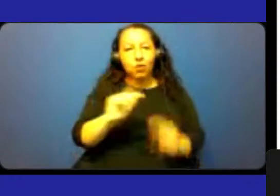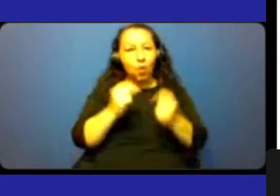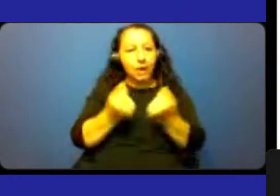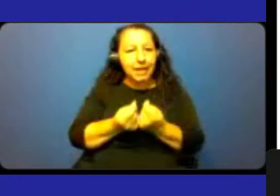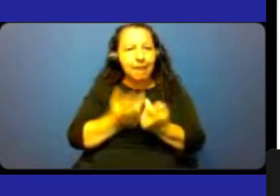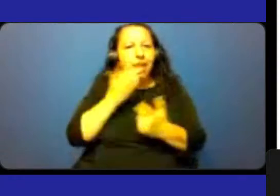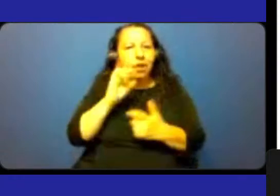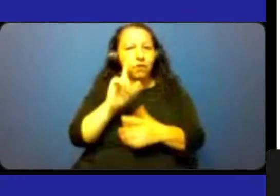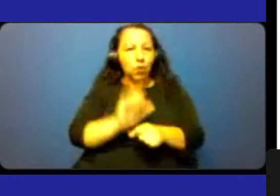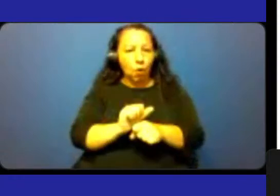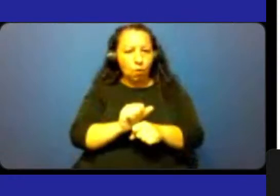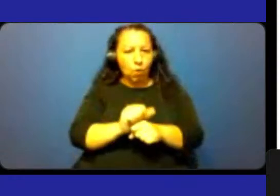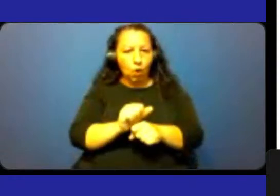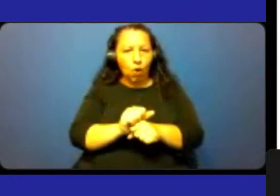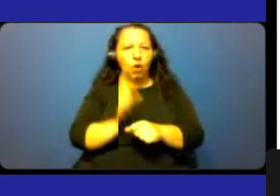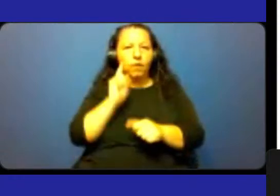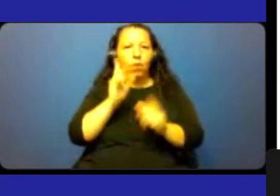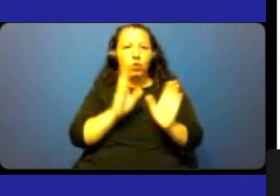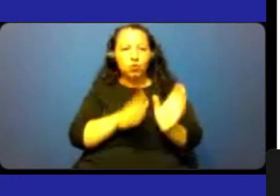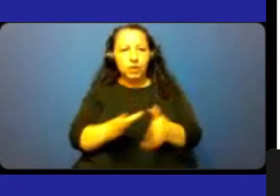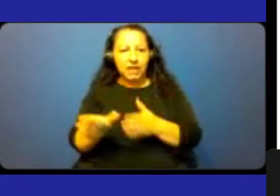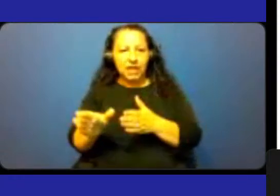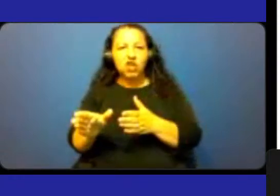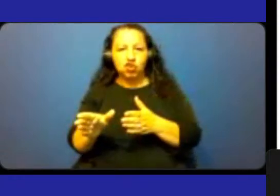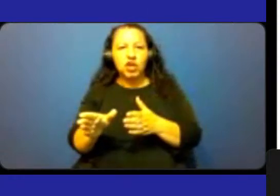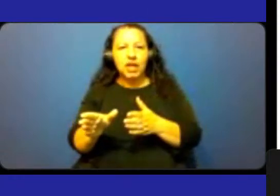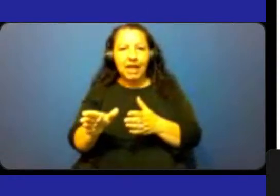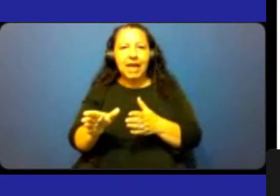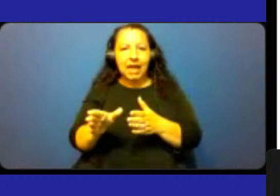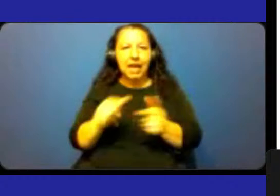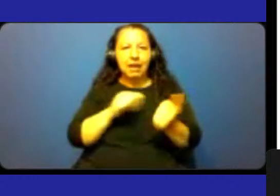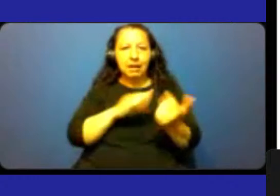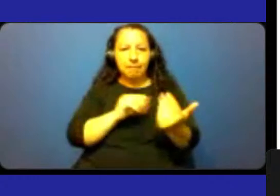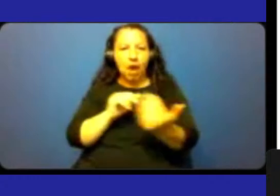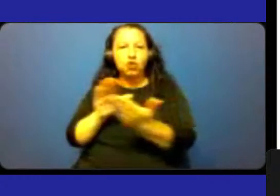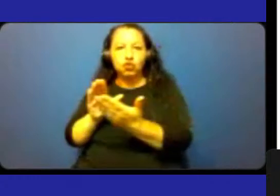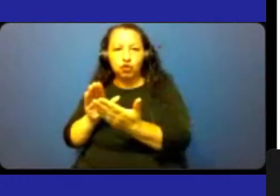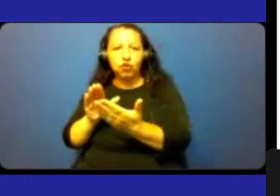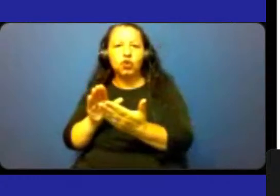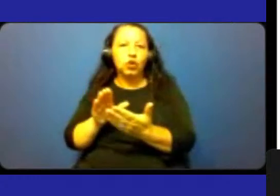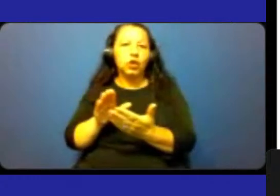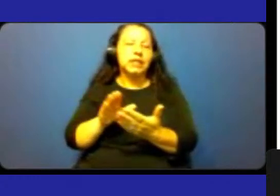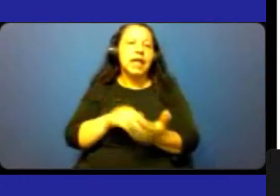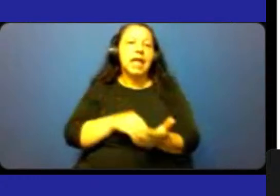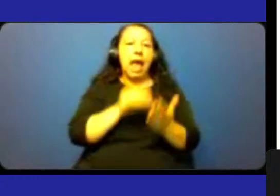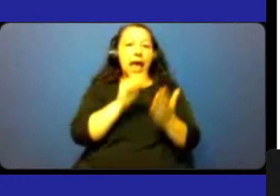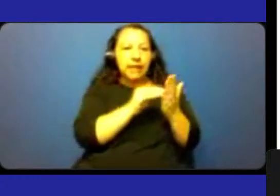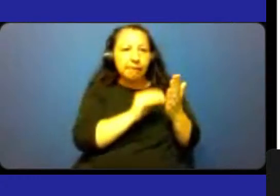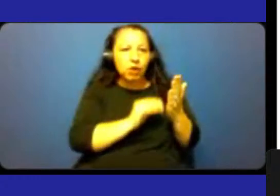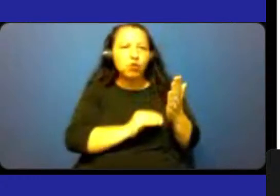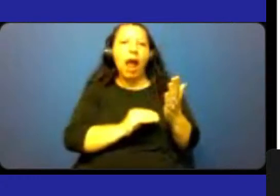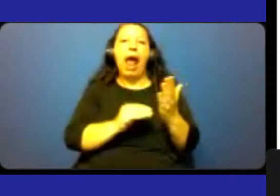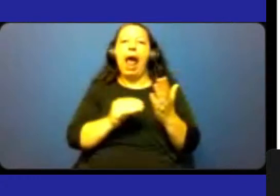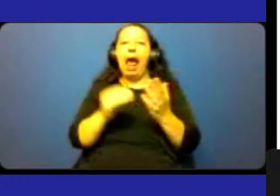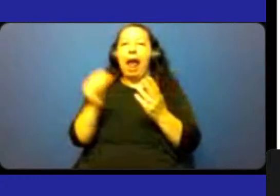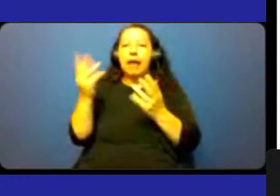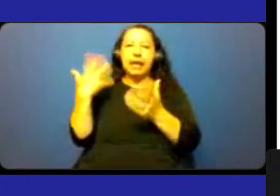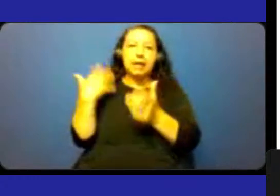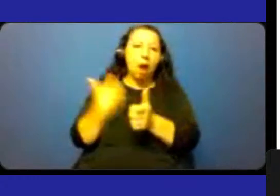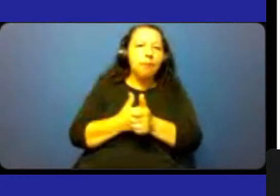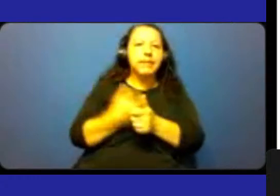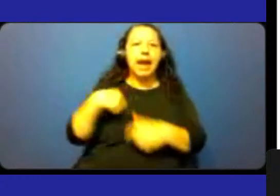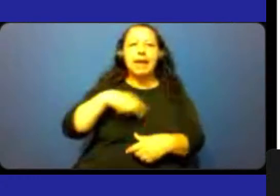your work on the strategic measures and keeping track and updating. I think this is an